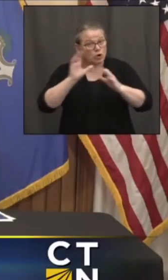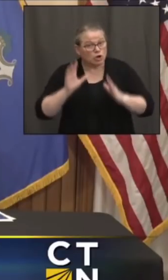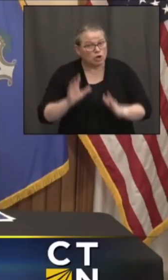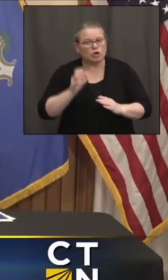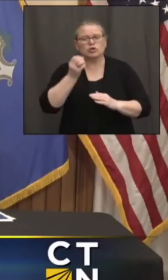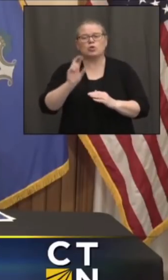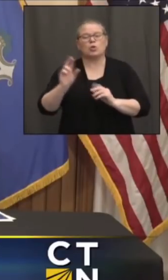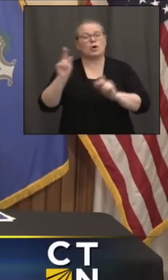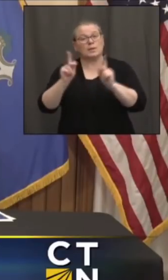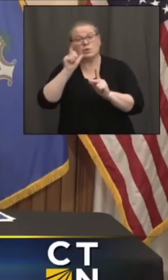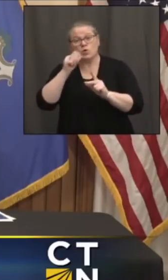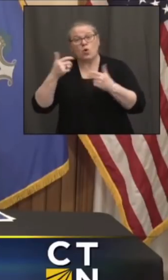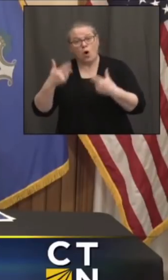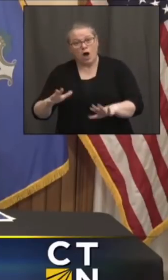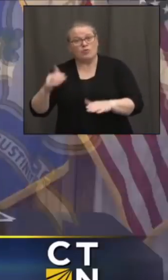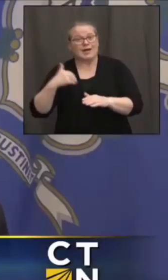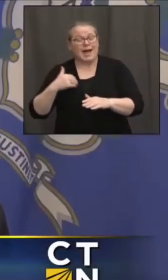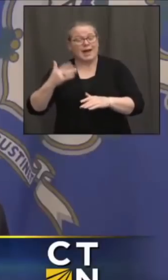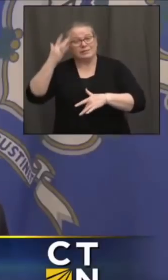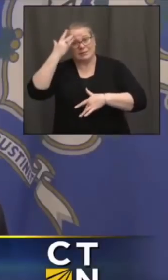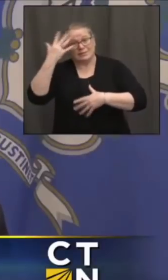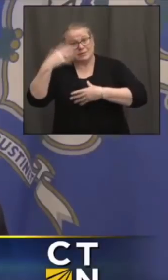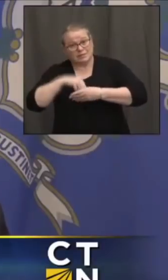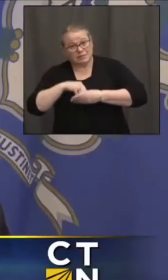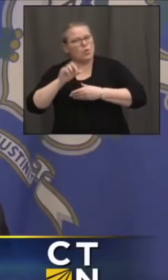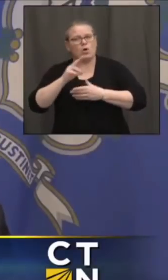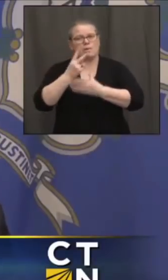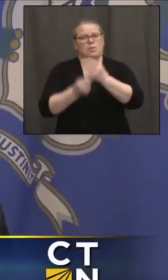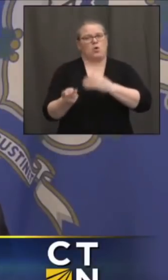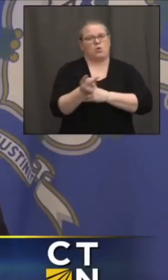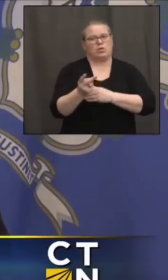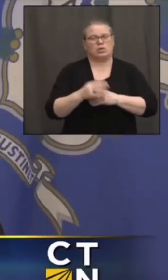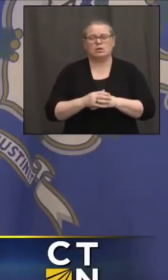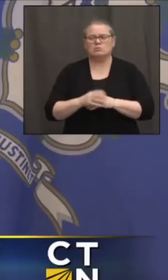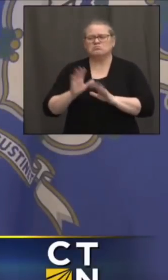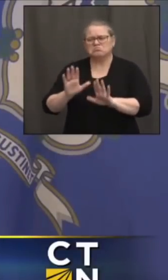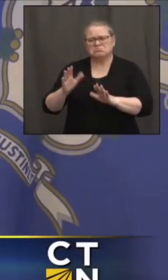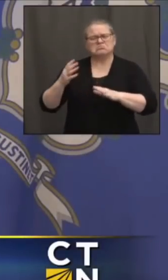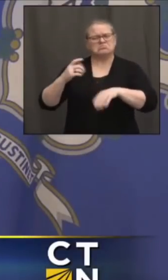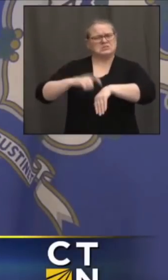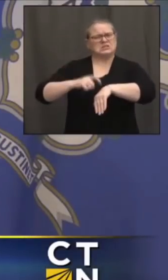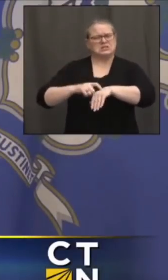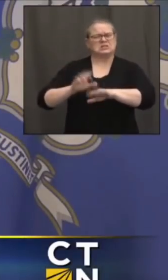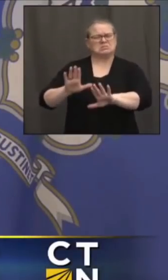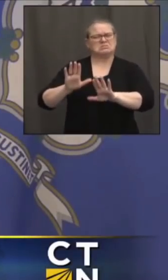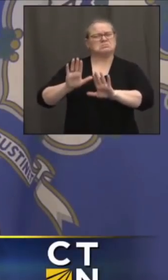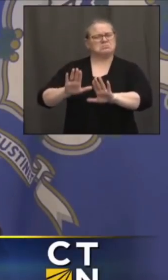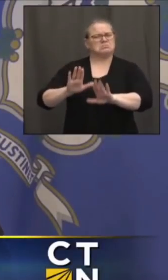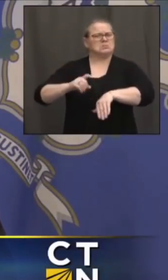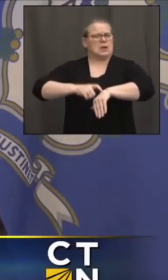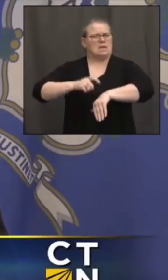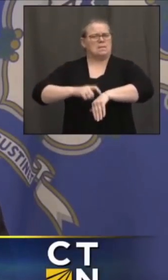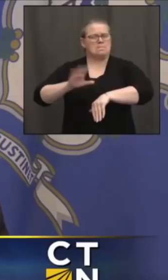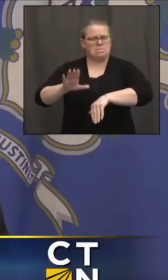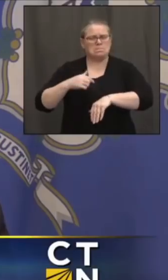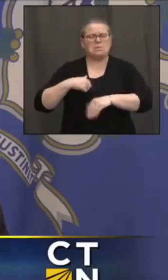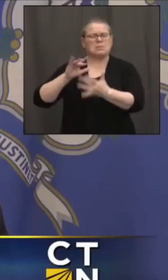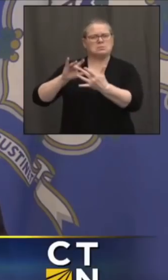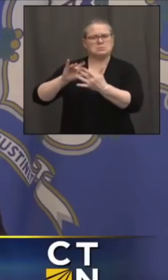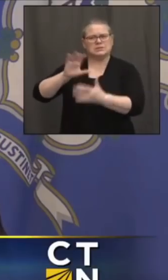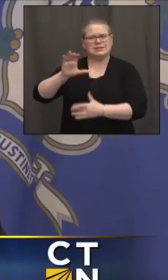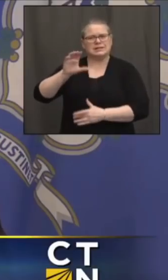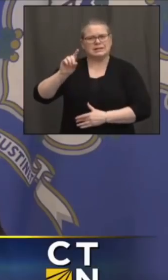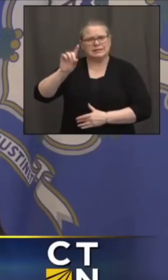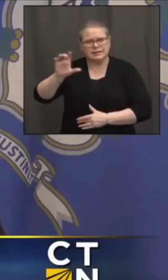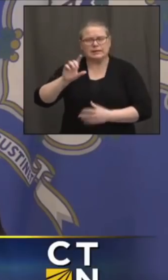or both? Give us a couple of weeks. We're talking to CDC. I'm on with the head of the COVID task force in the